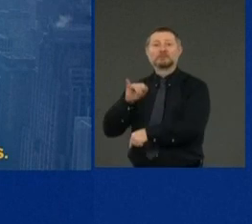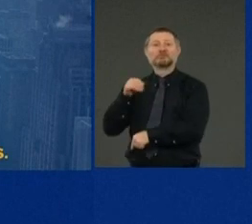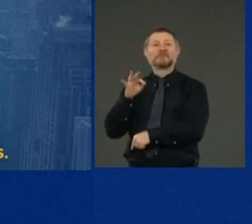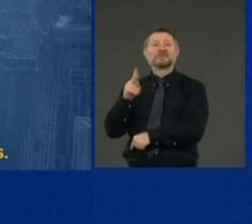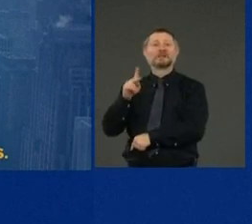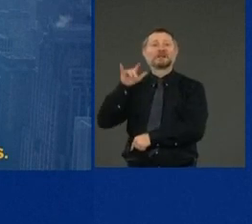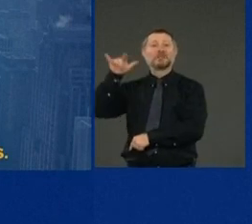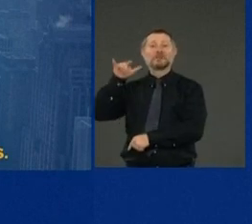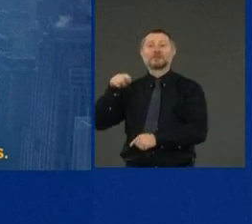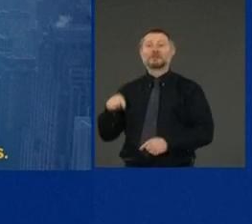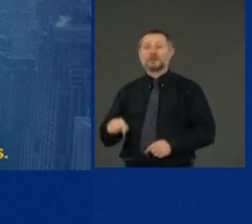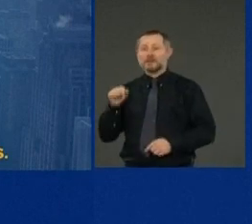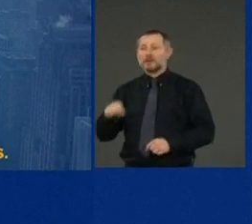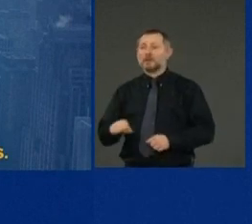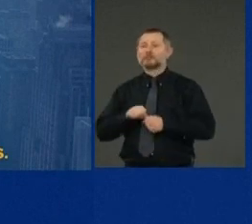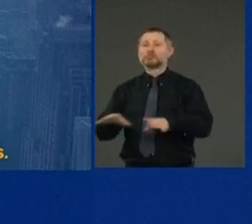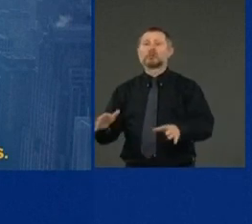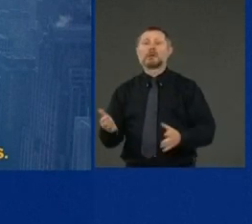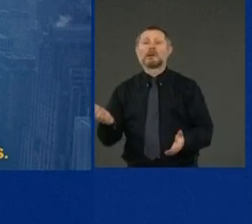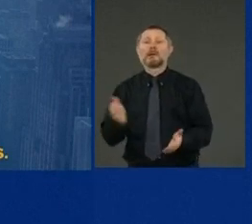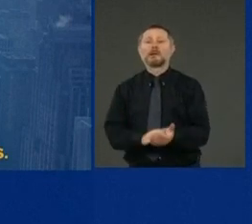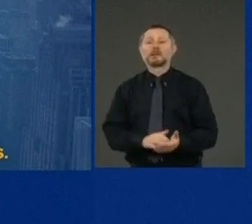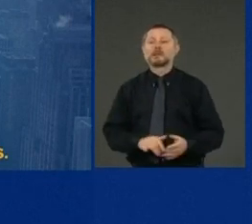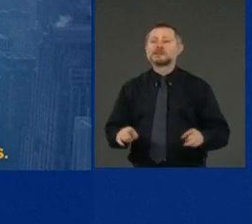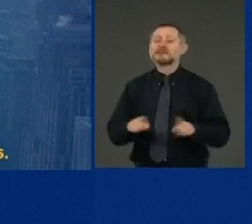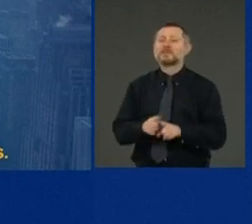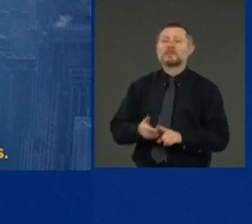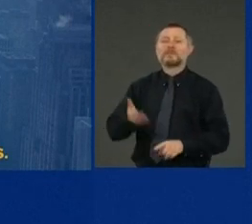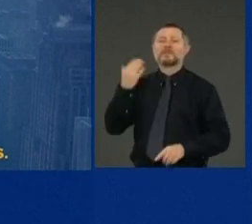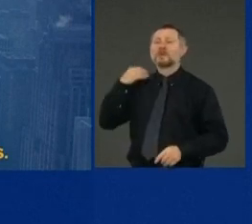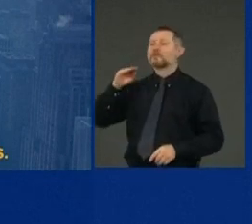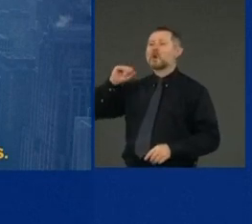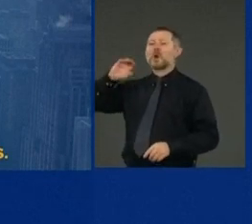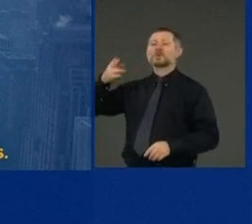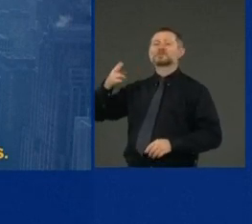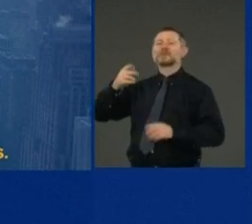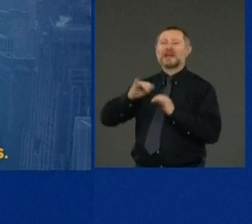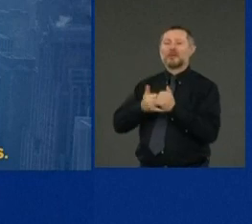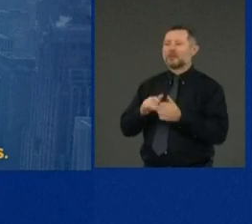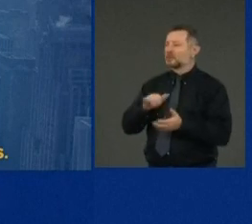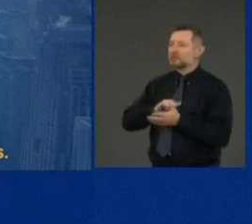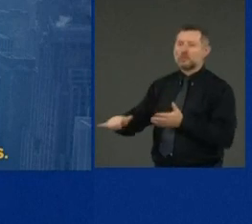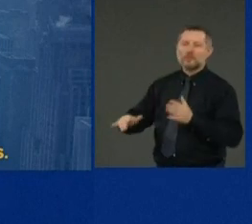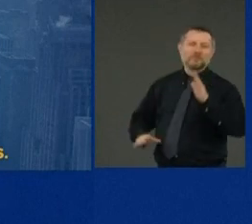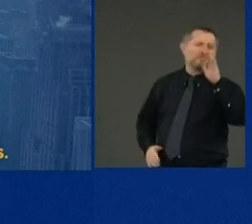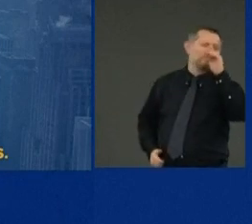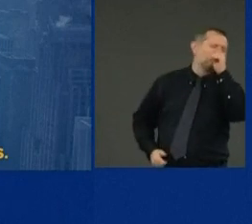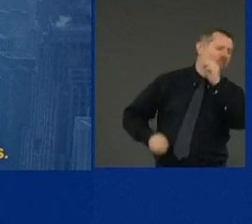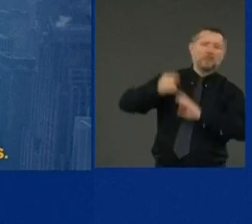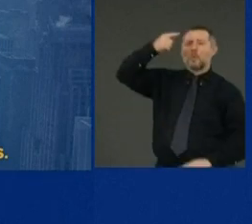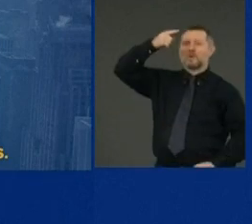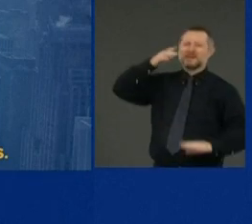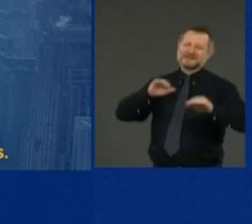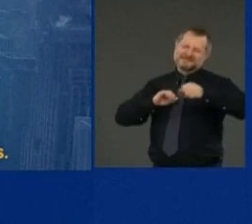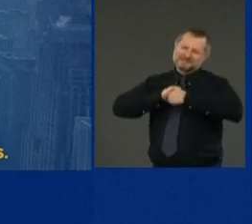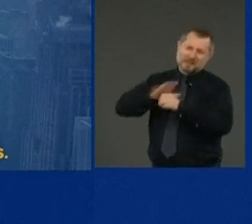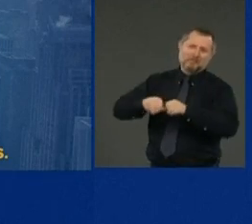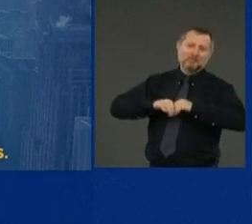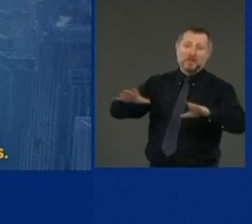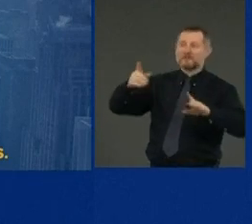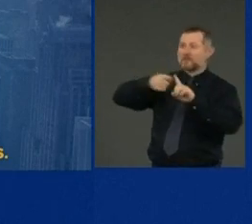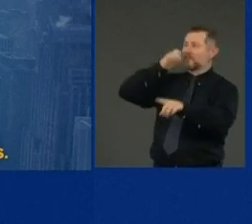first time. How did the number of cases get so bad so quickly? People came from Europe